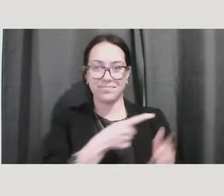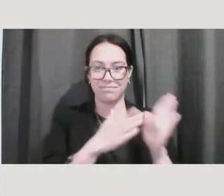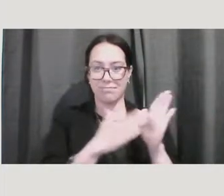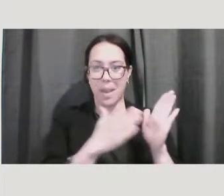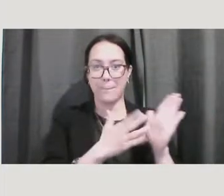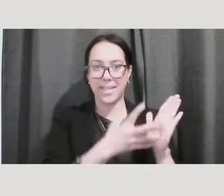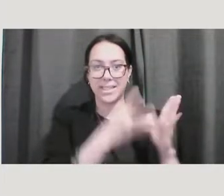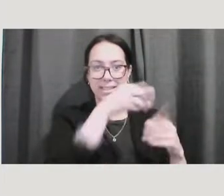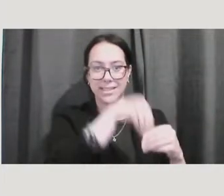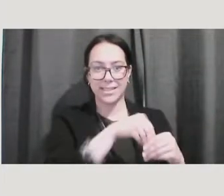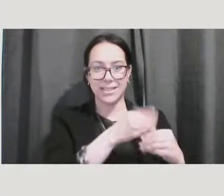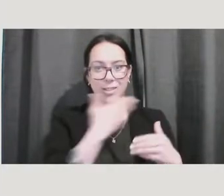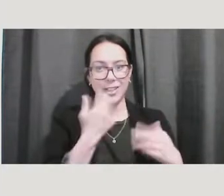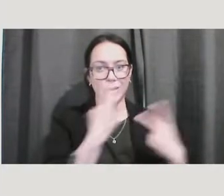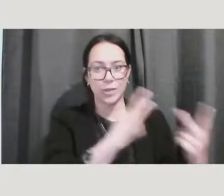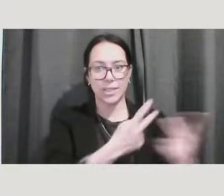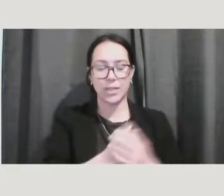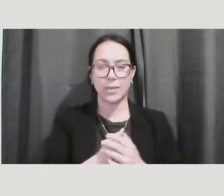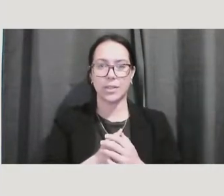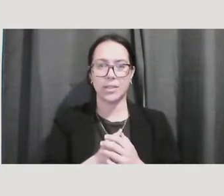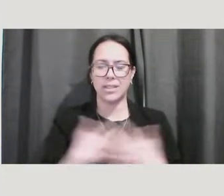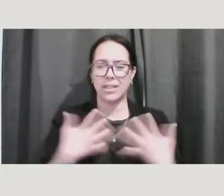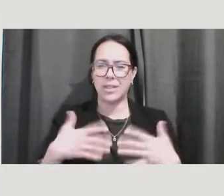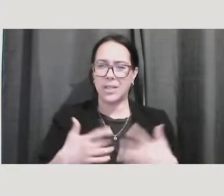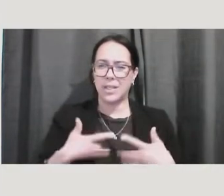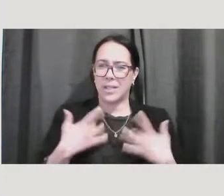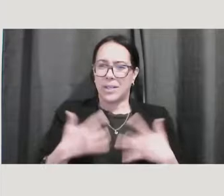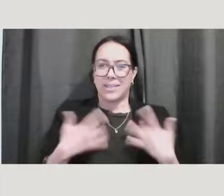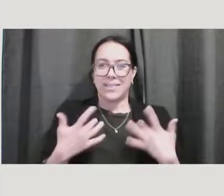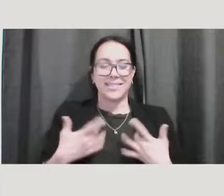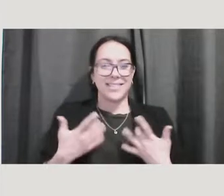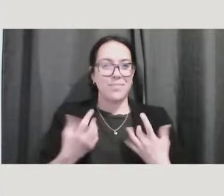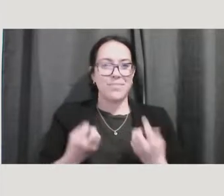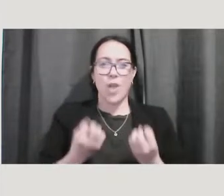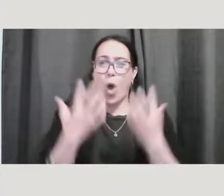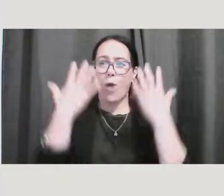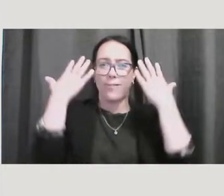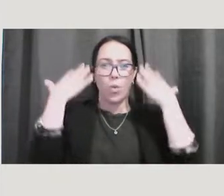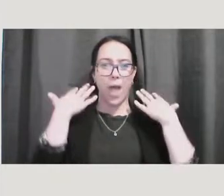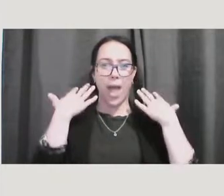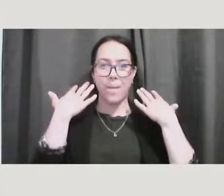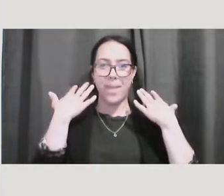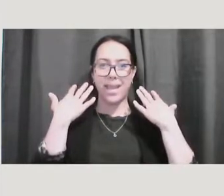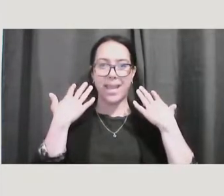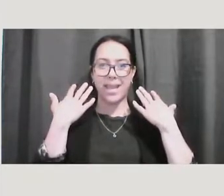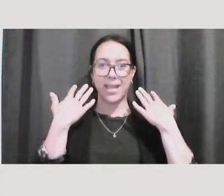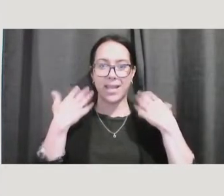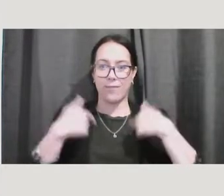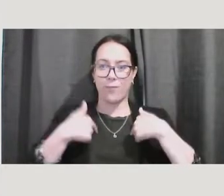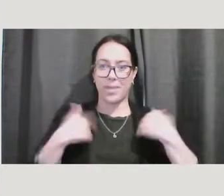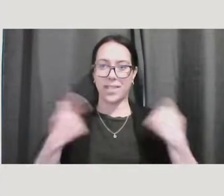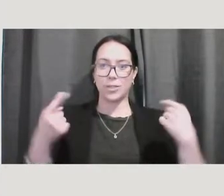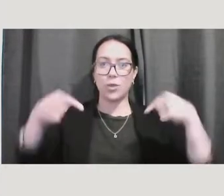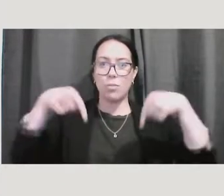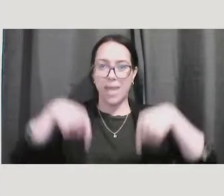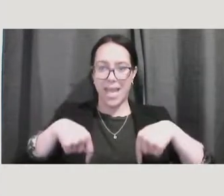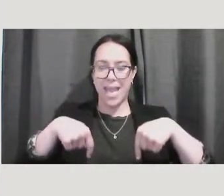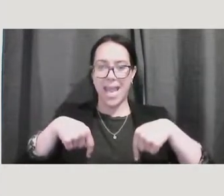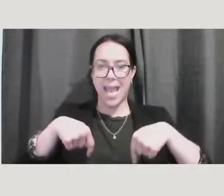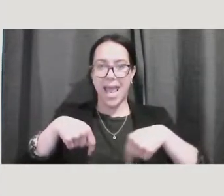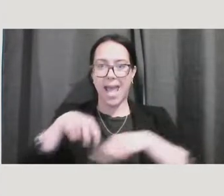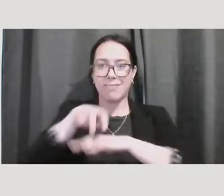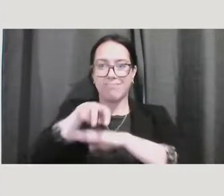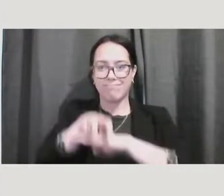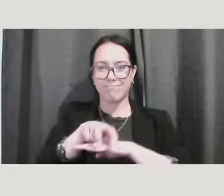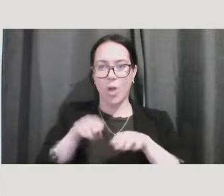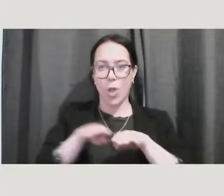and um to be here to sit out um to be on the stage and to see